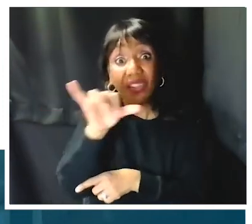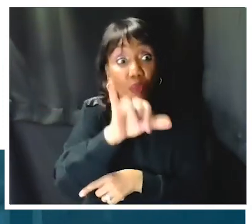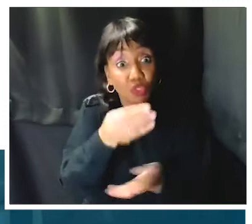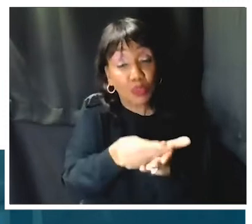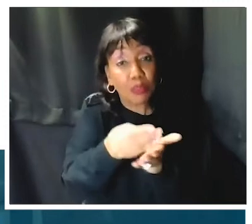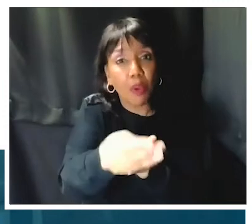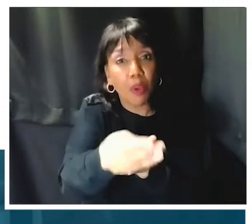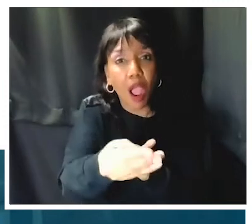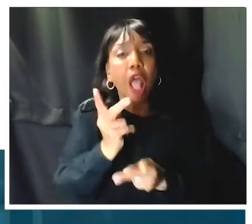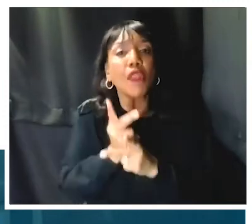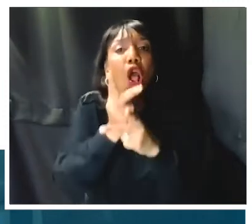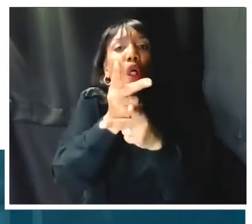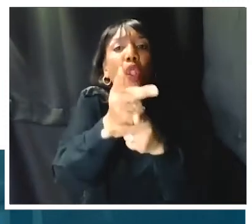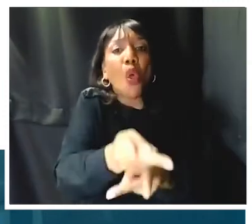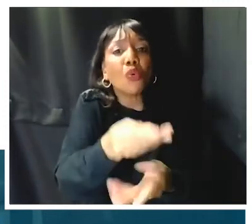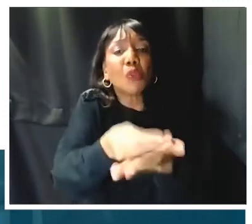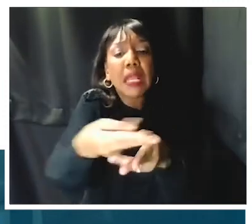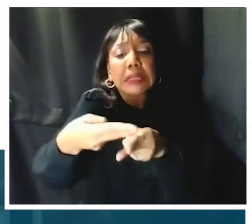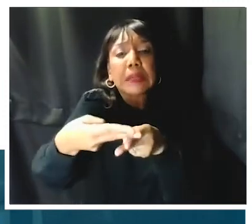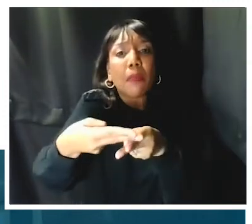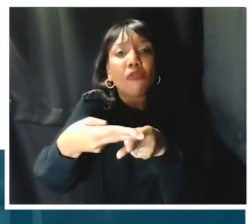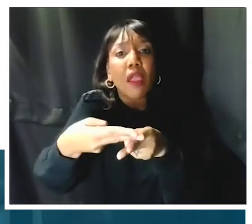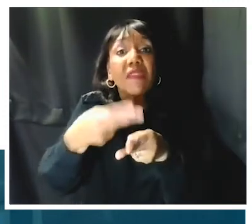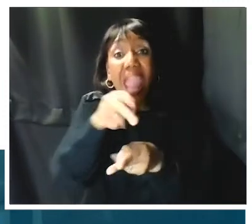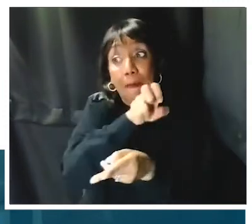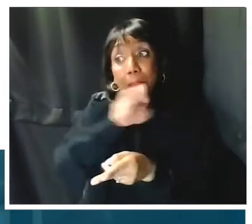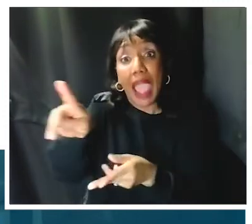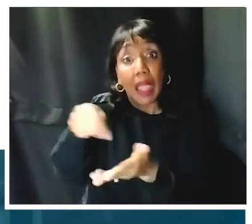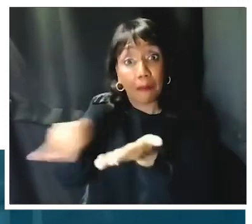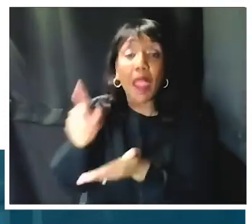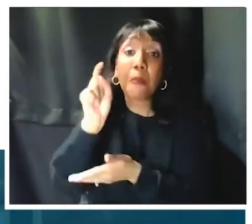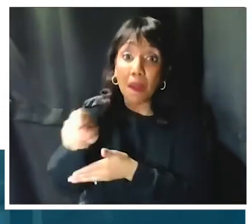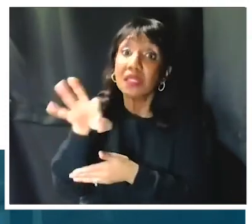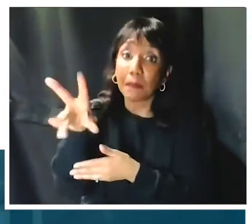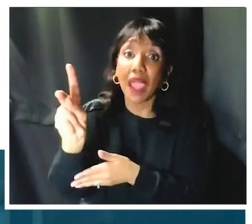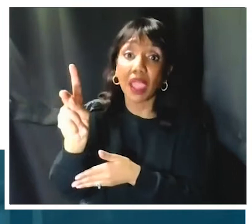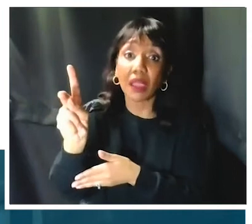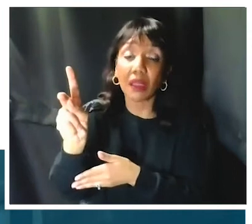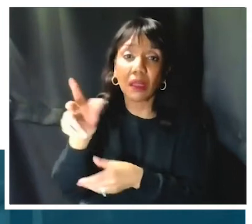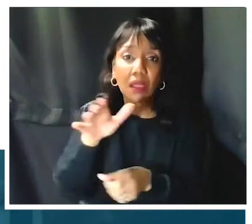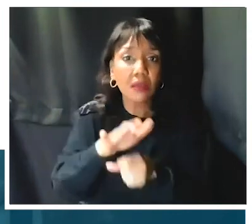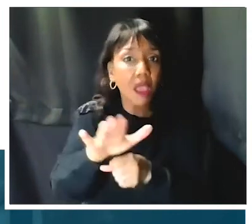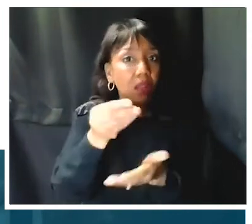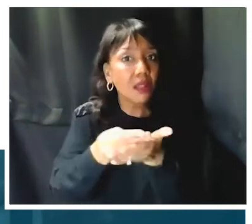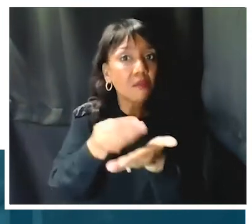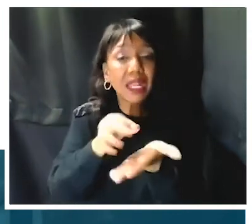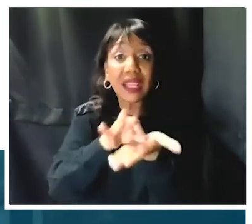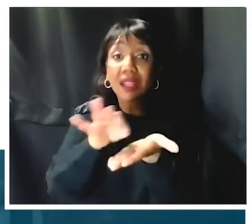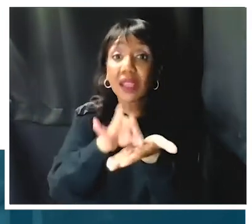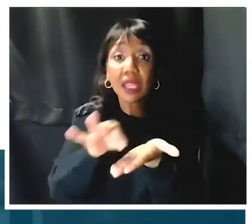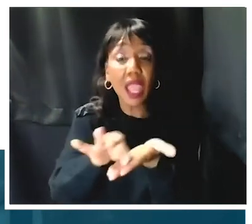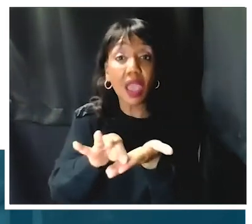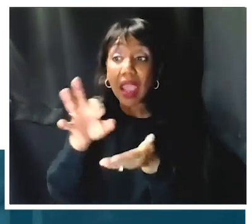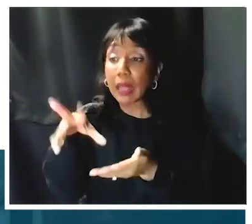they loan you the money temporarily that you must pay back. If you did not have enough money in your account and the